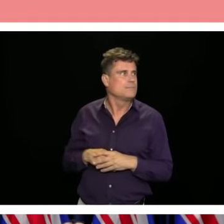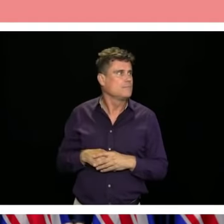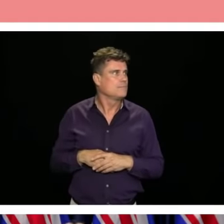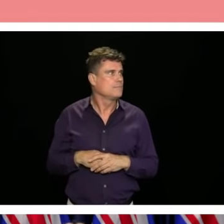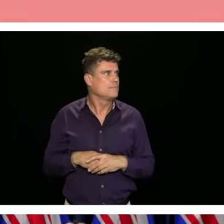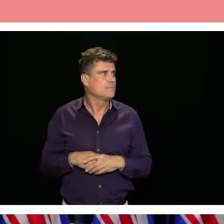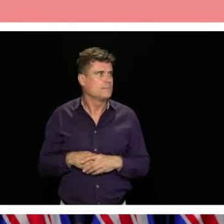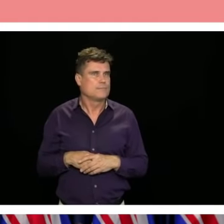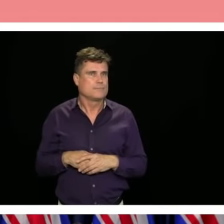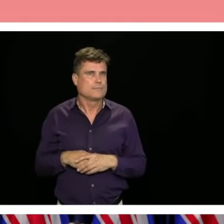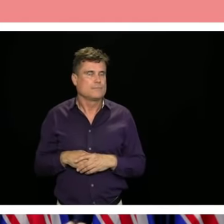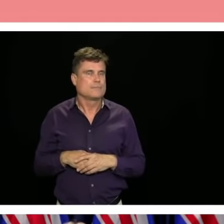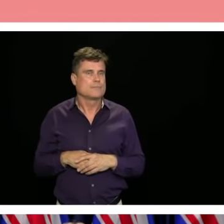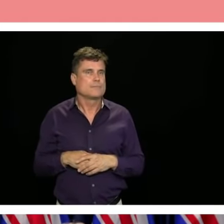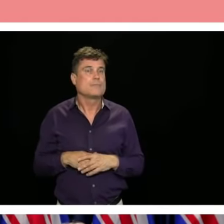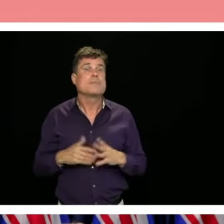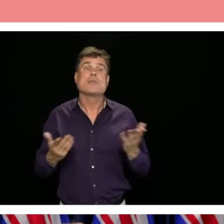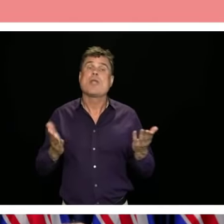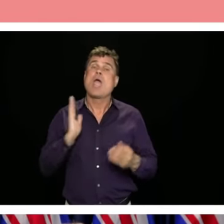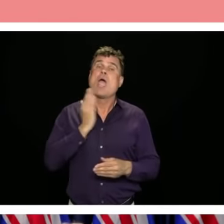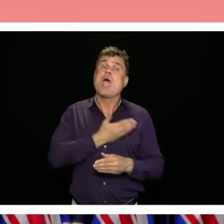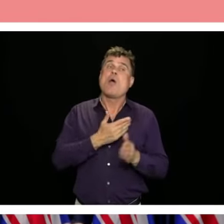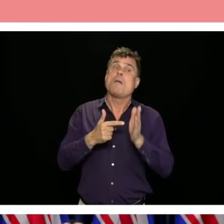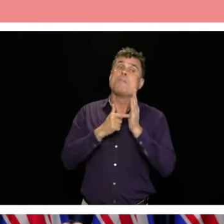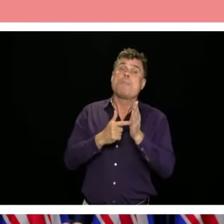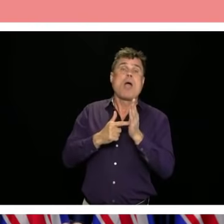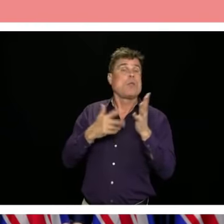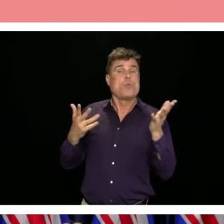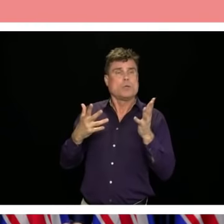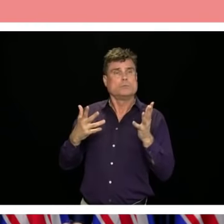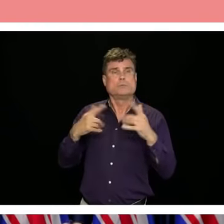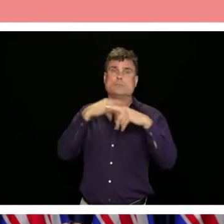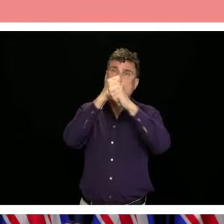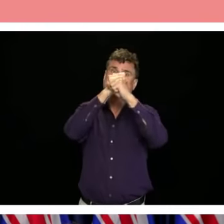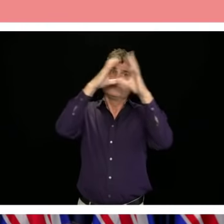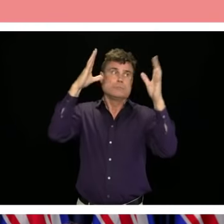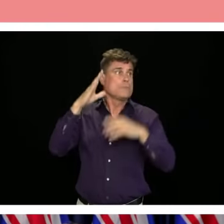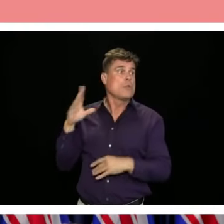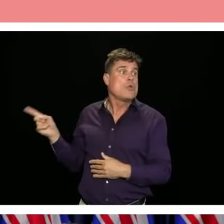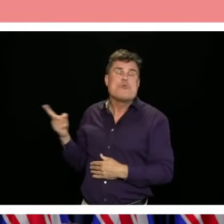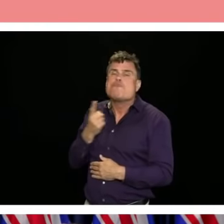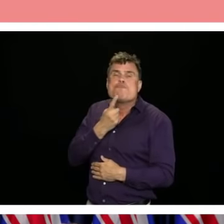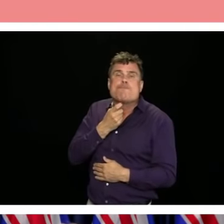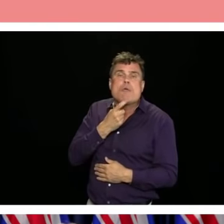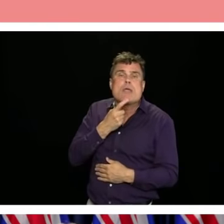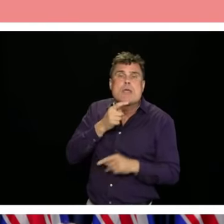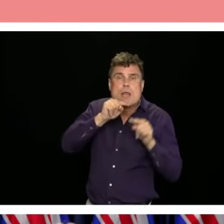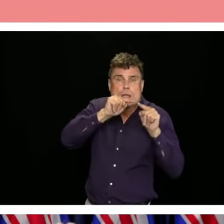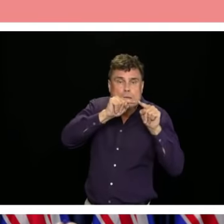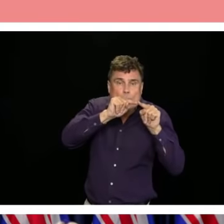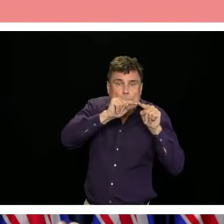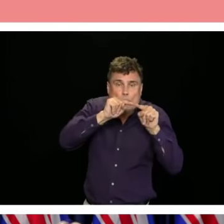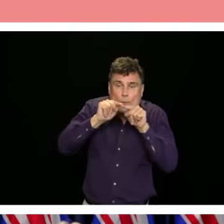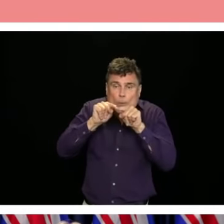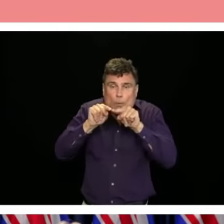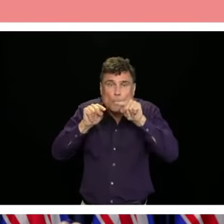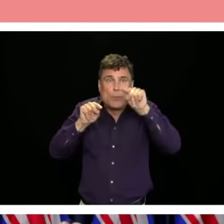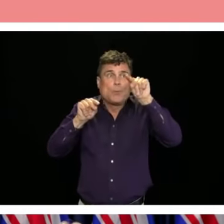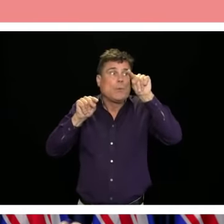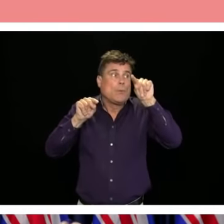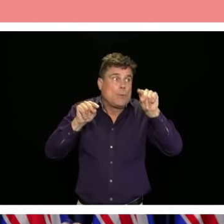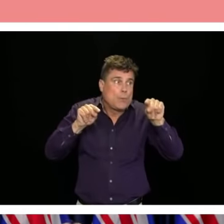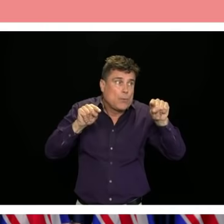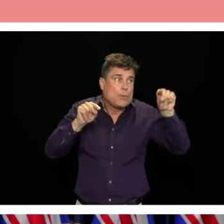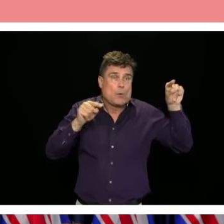that we've used to help us understand what we're doing, how we're getting along with the physical distancing, and help